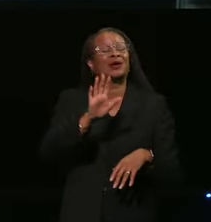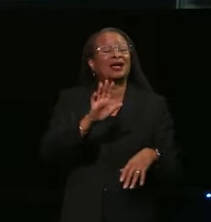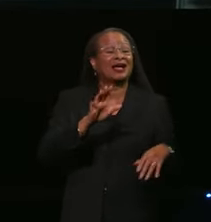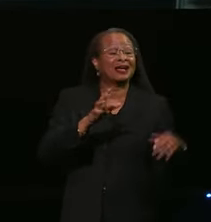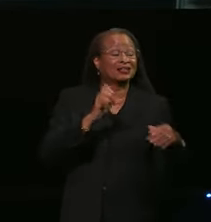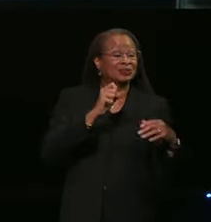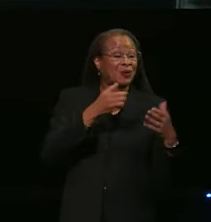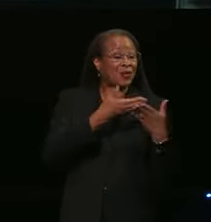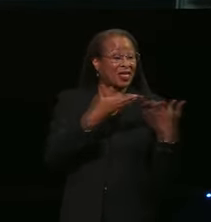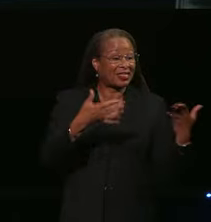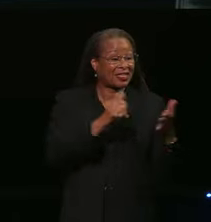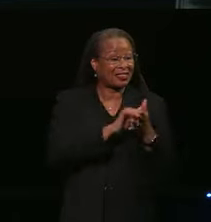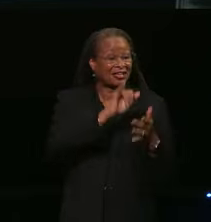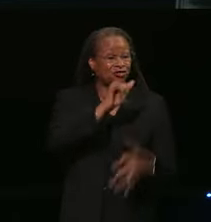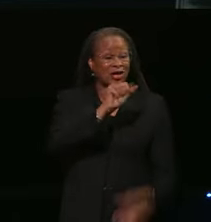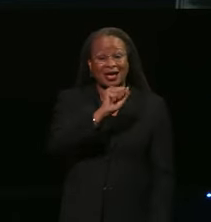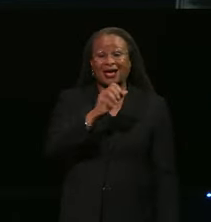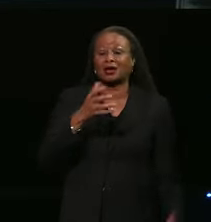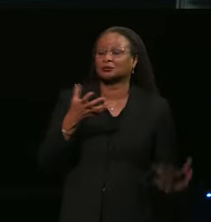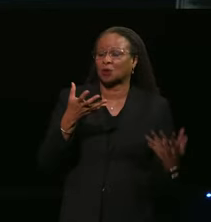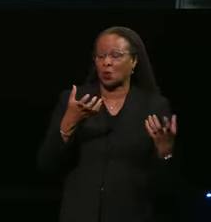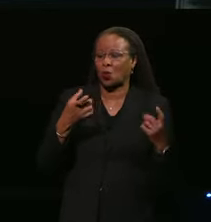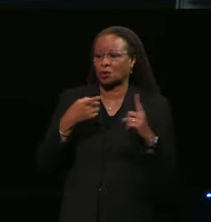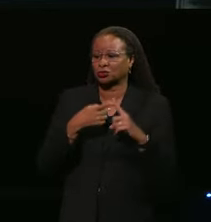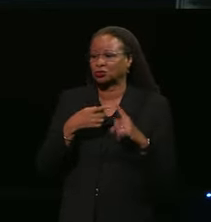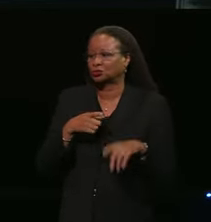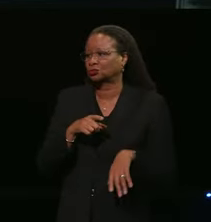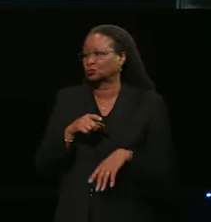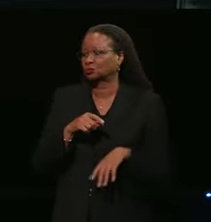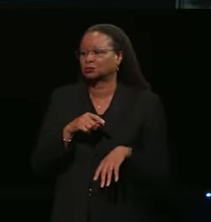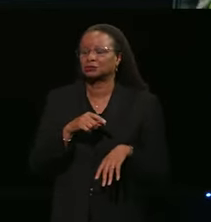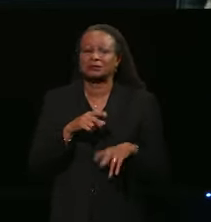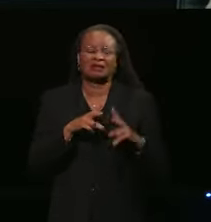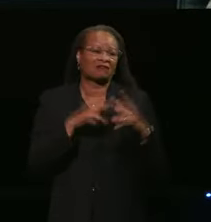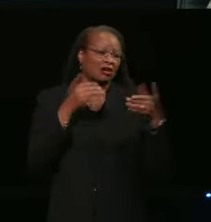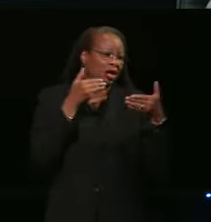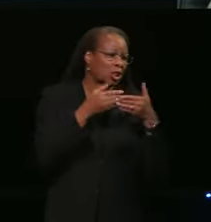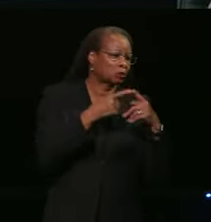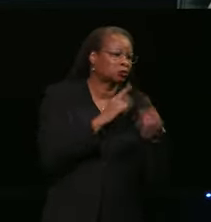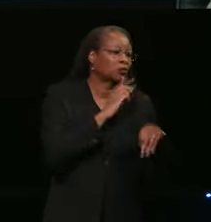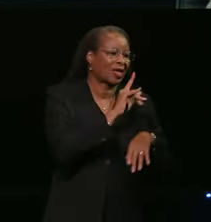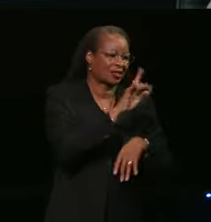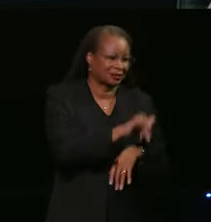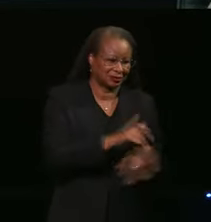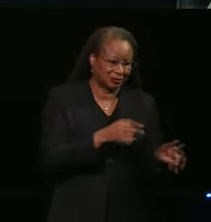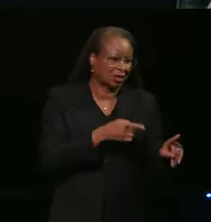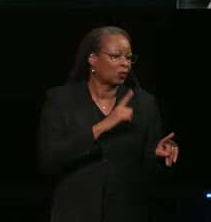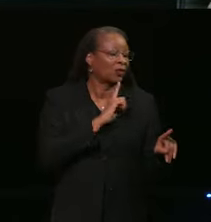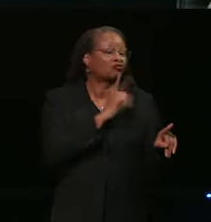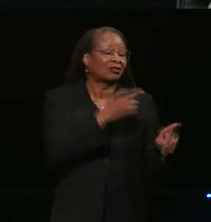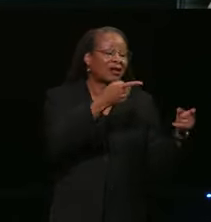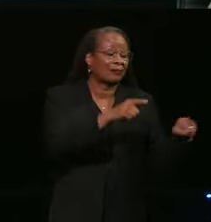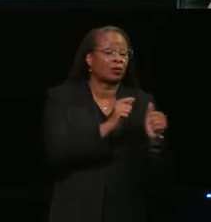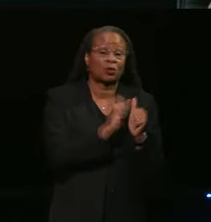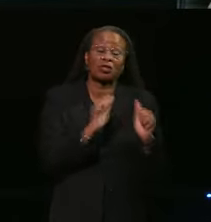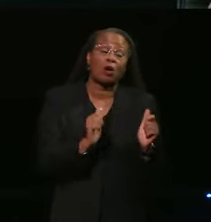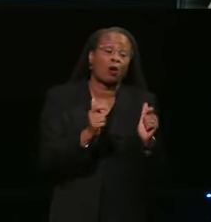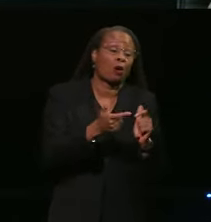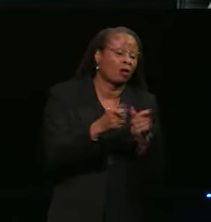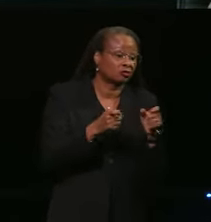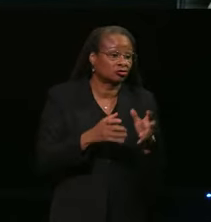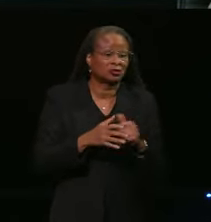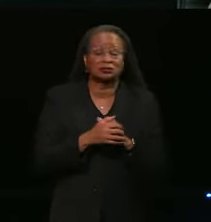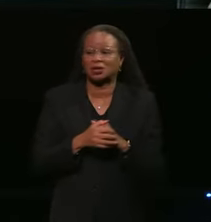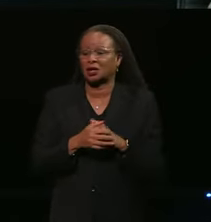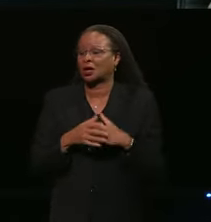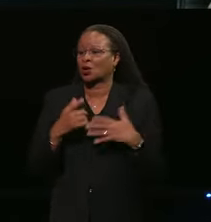The thing is that JA wanted to, you know, to be super close to the reality with all the characters. And this, what Hannah